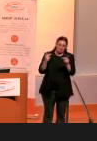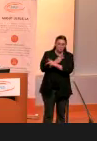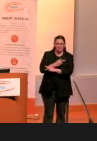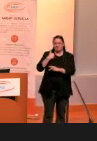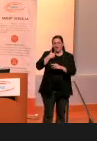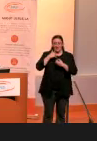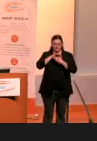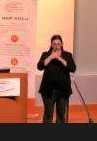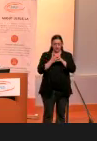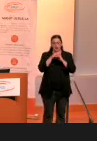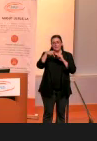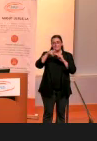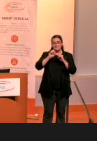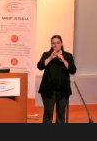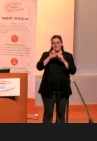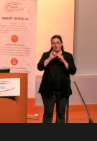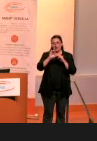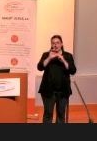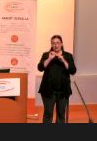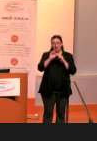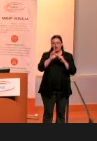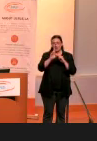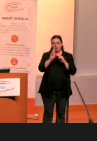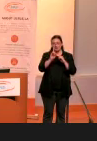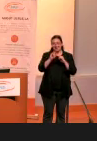dose pack. And then finally, by the